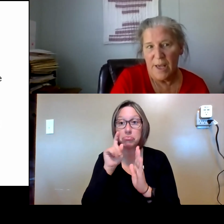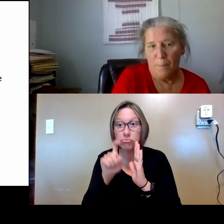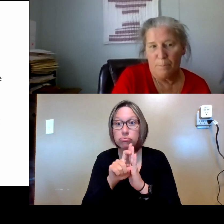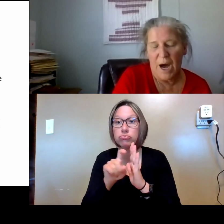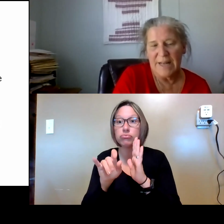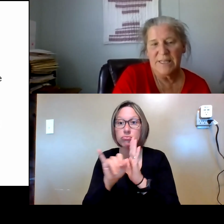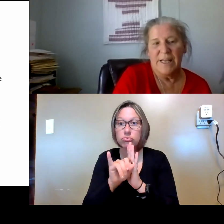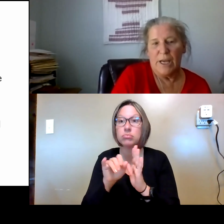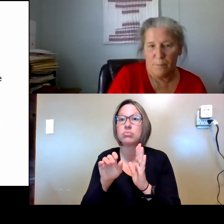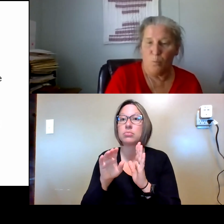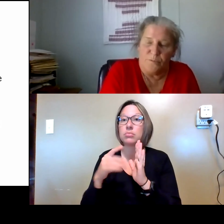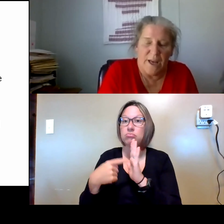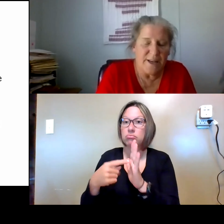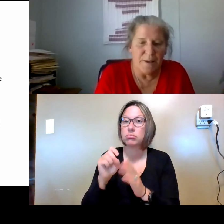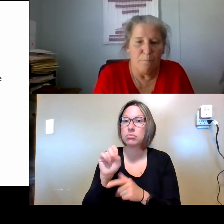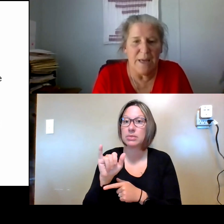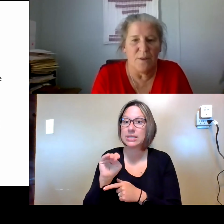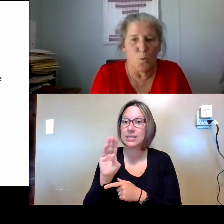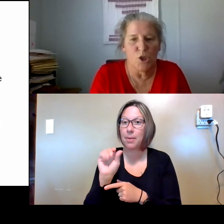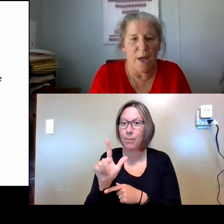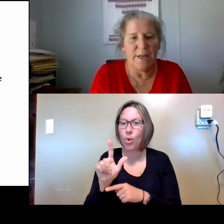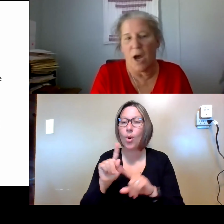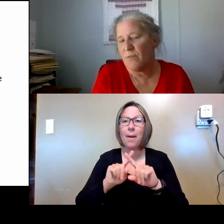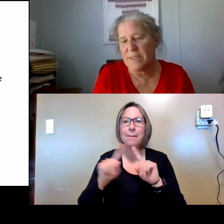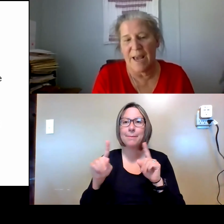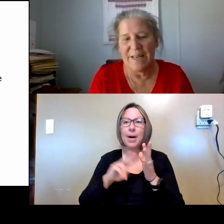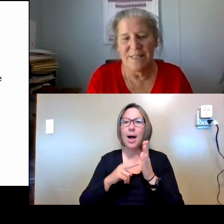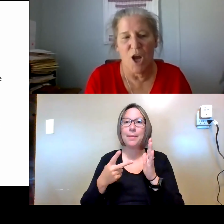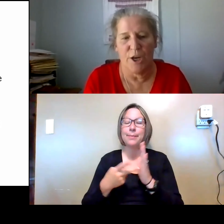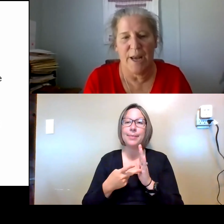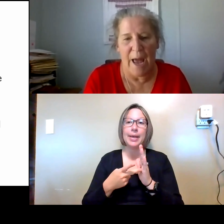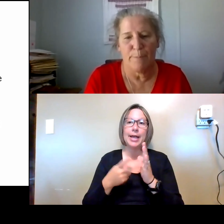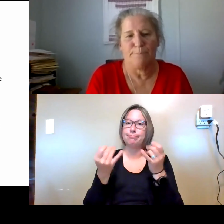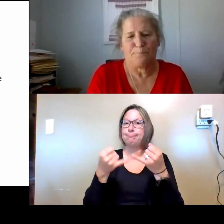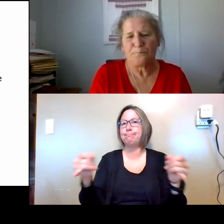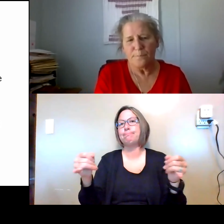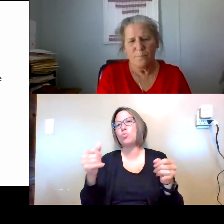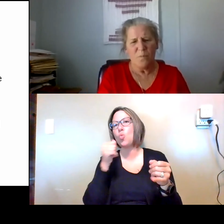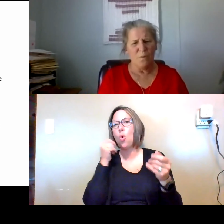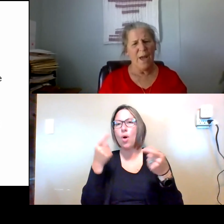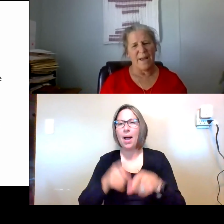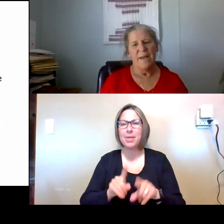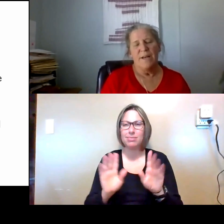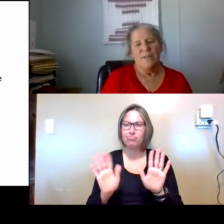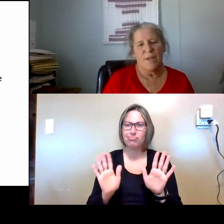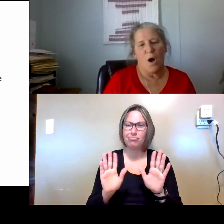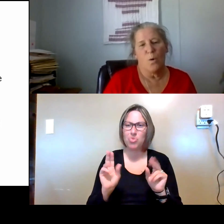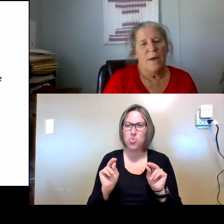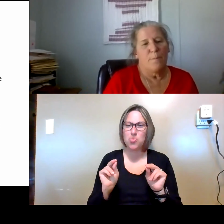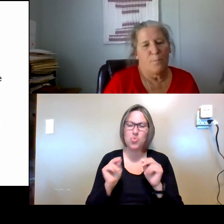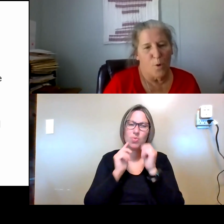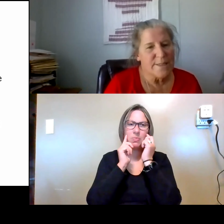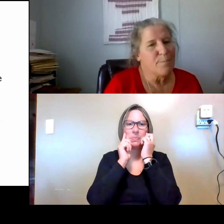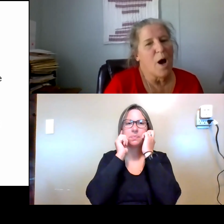symbols. But that doesn't mean that we're shutting it off and saying it's not going to happen. Okay,